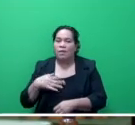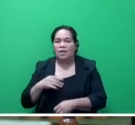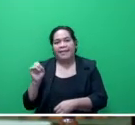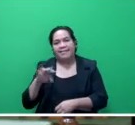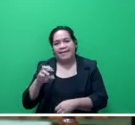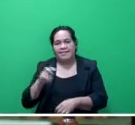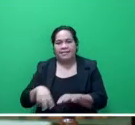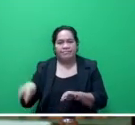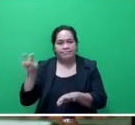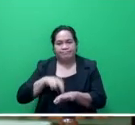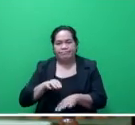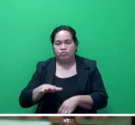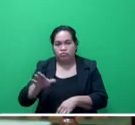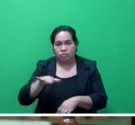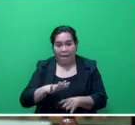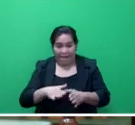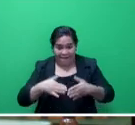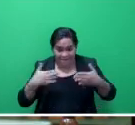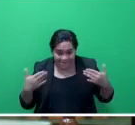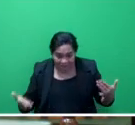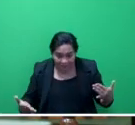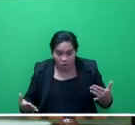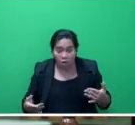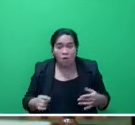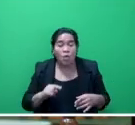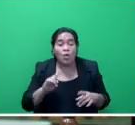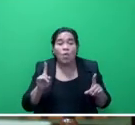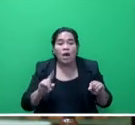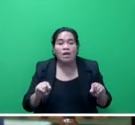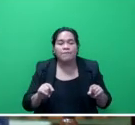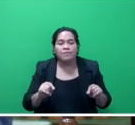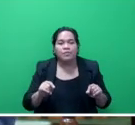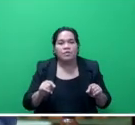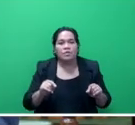So we will now be setting up what we call suburban